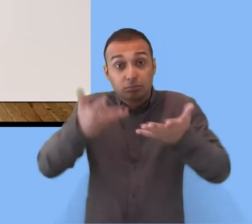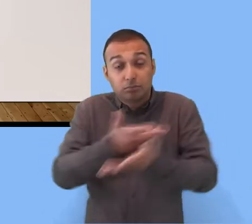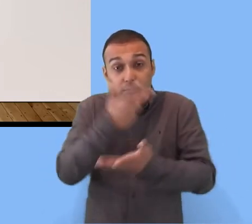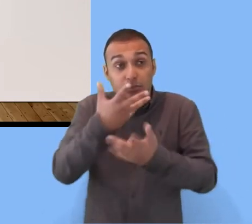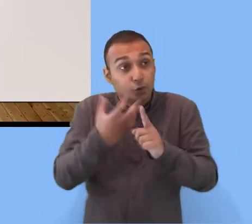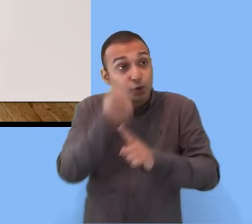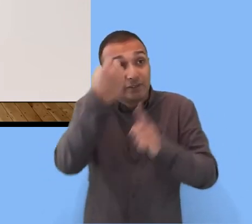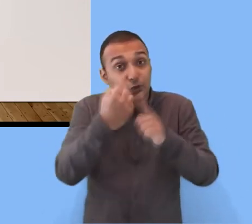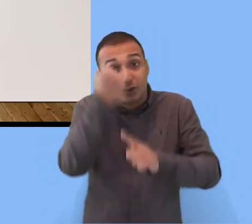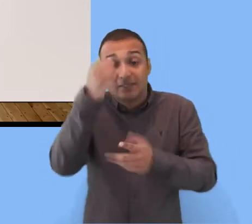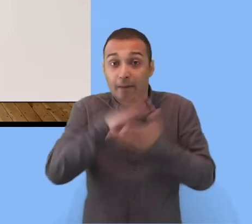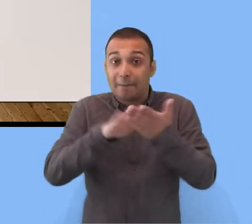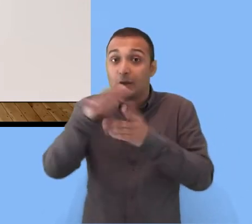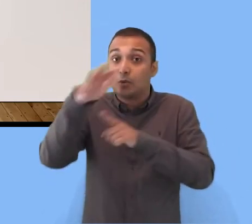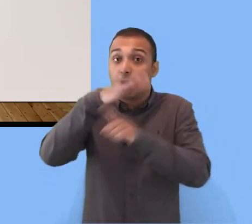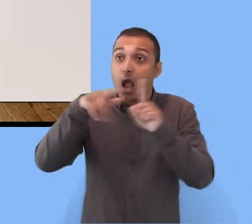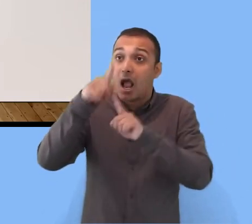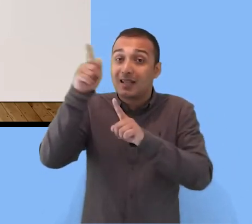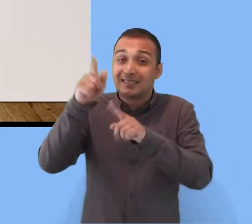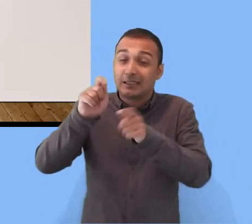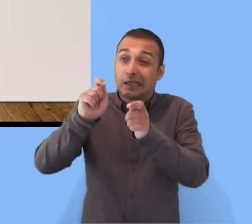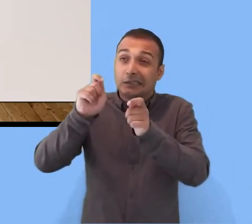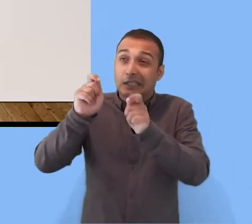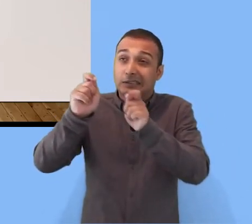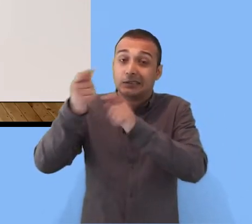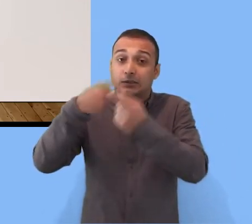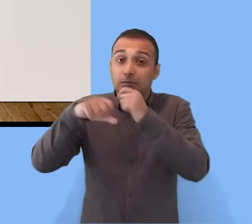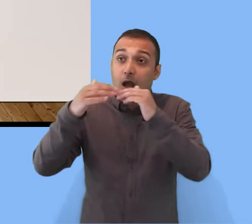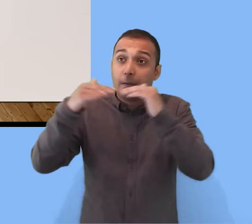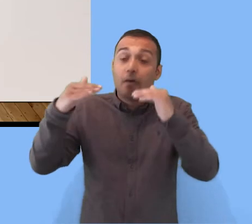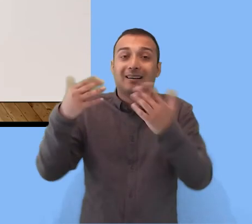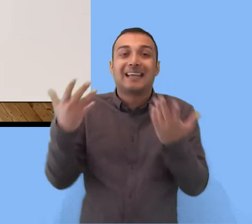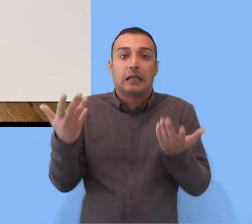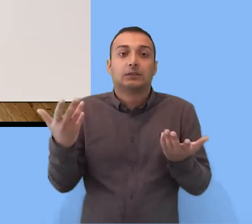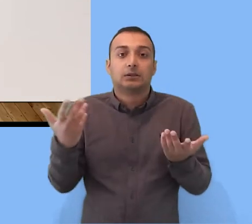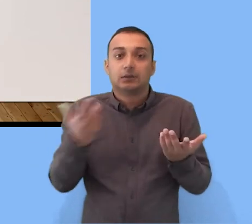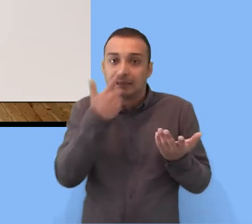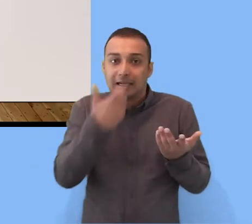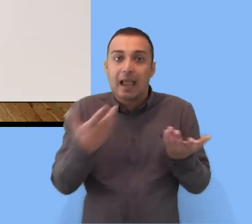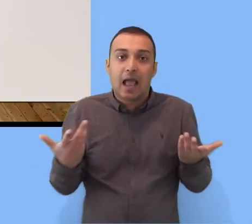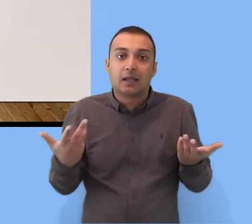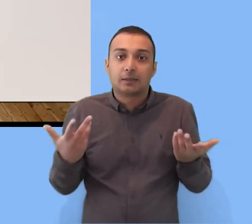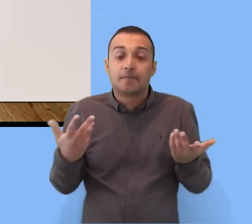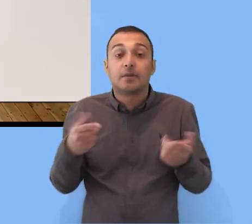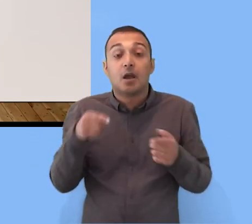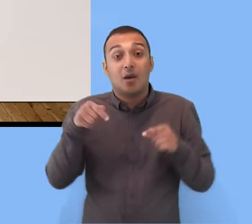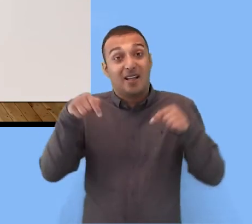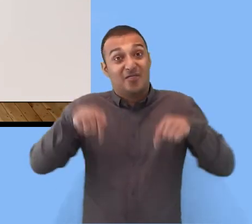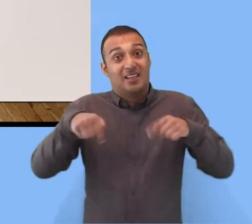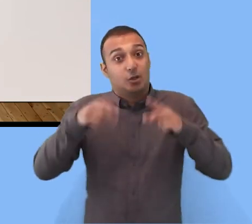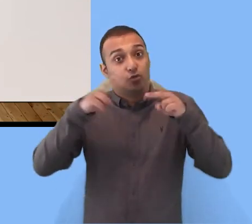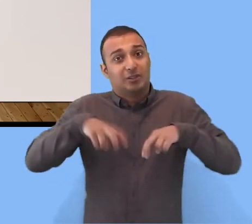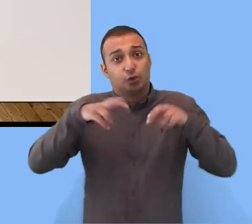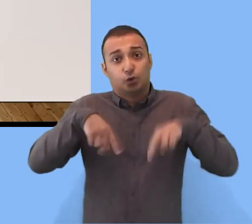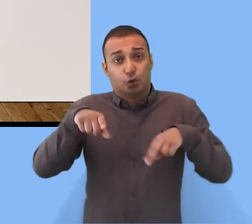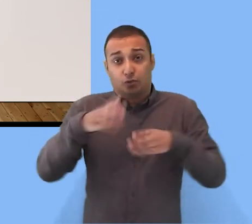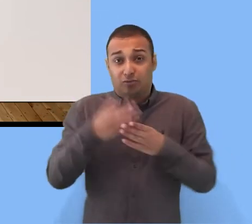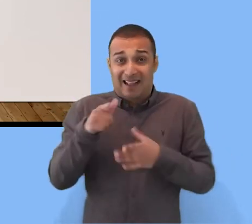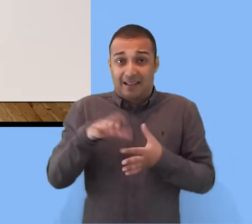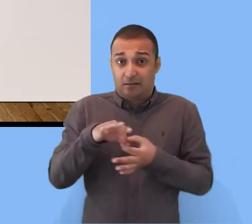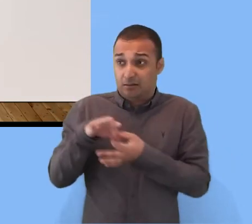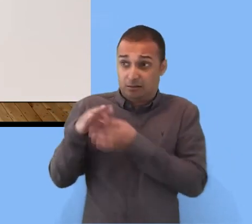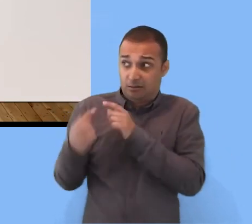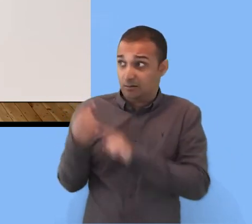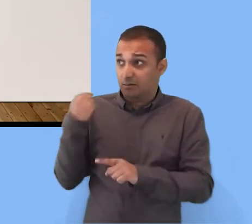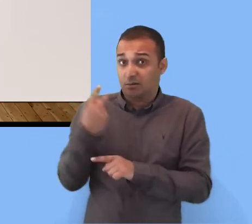that's been shown fairly often through the research. And interestingly, a lot of this research goes back 25, 30, 40 years.